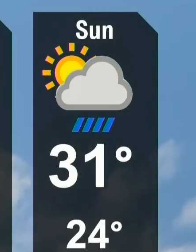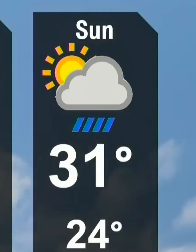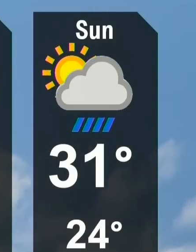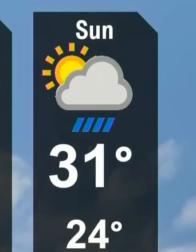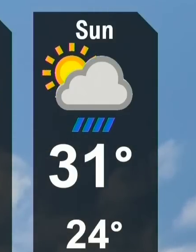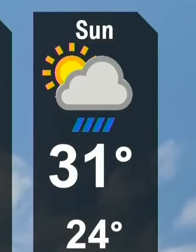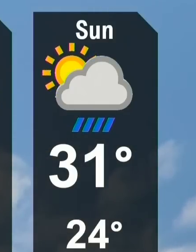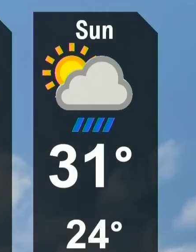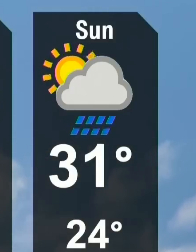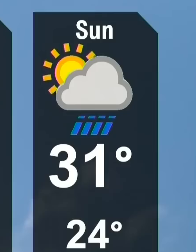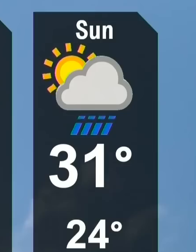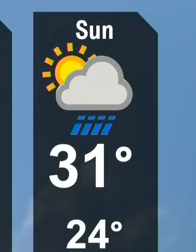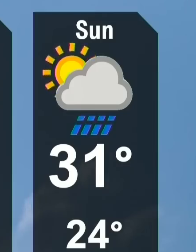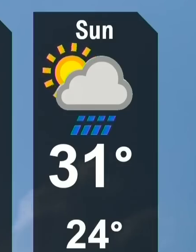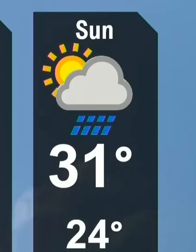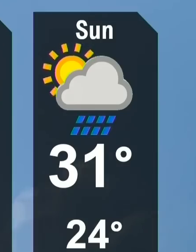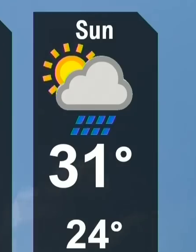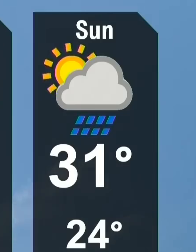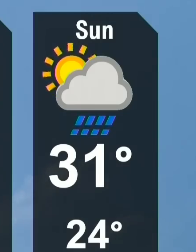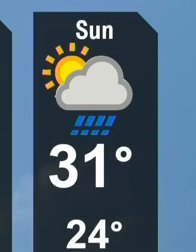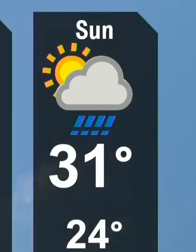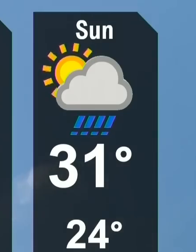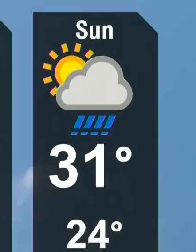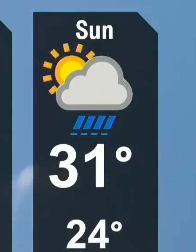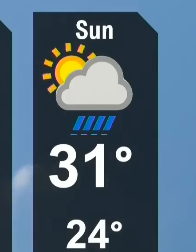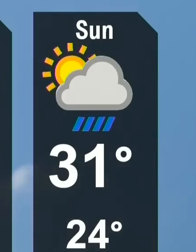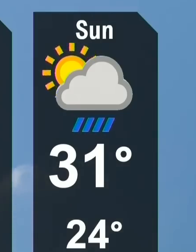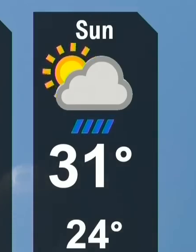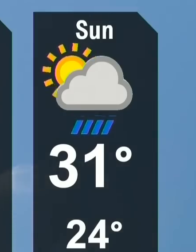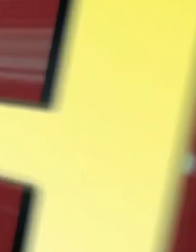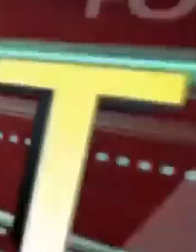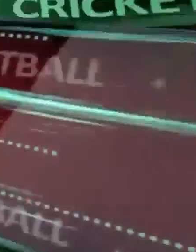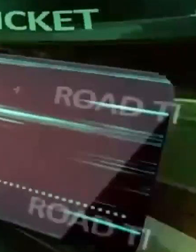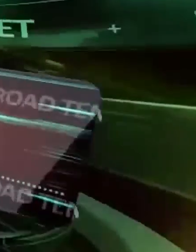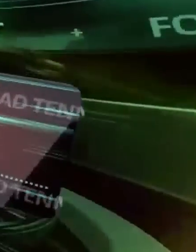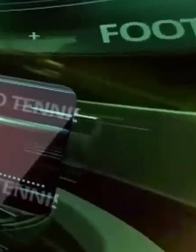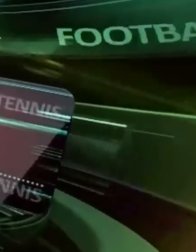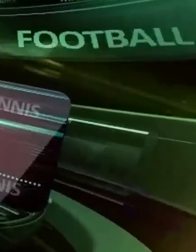maintain occasionally cloudy skies along with some showers.